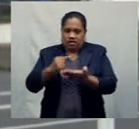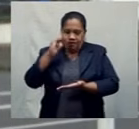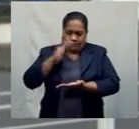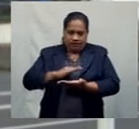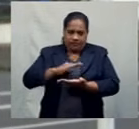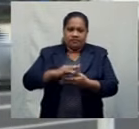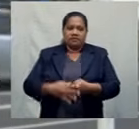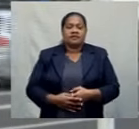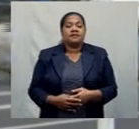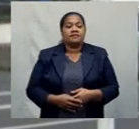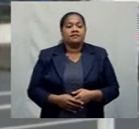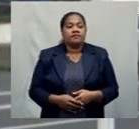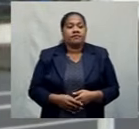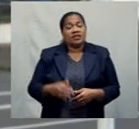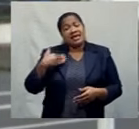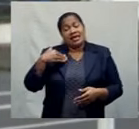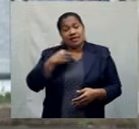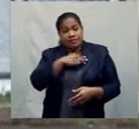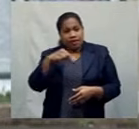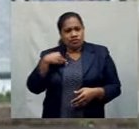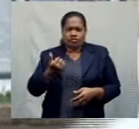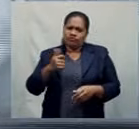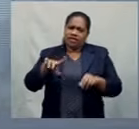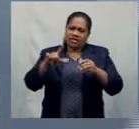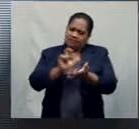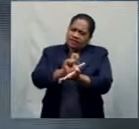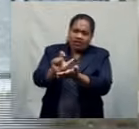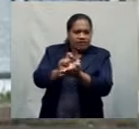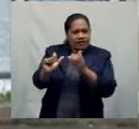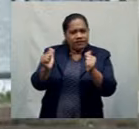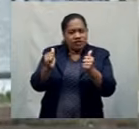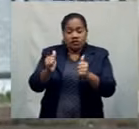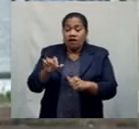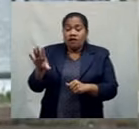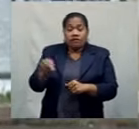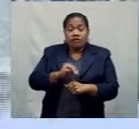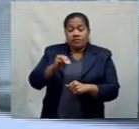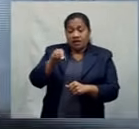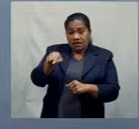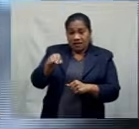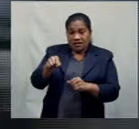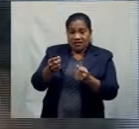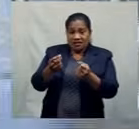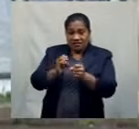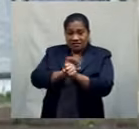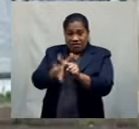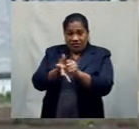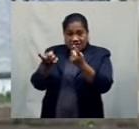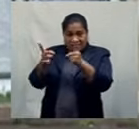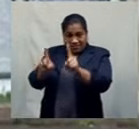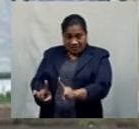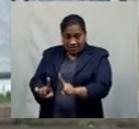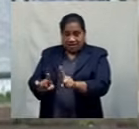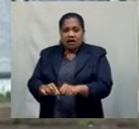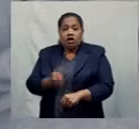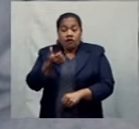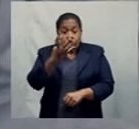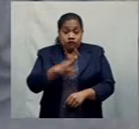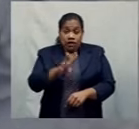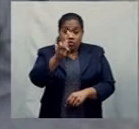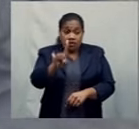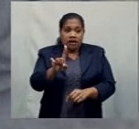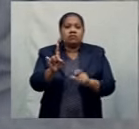The Health Ministry has clarified that out of the 49 COVID-19 deaths in this outbreak, 41 individuals